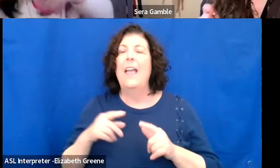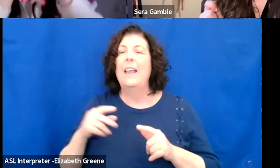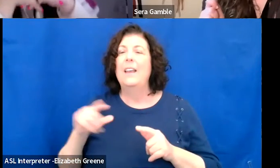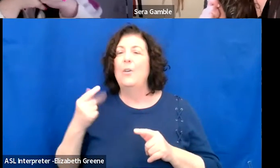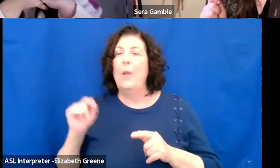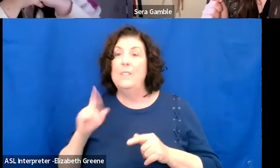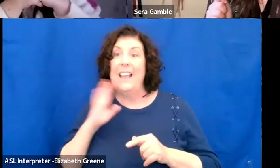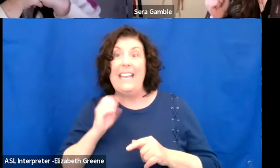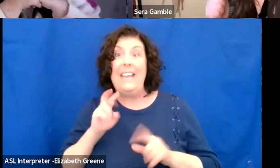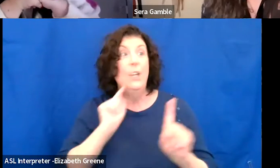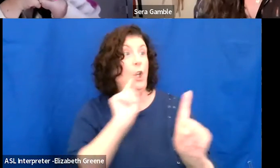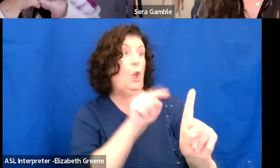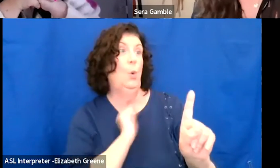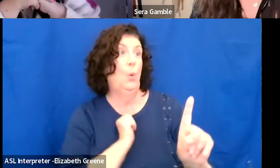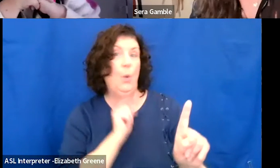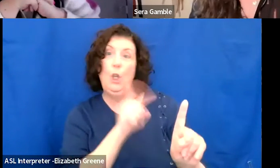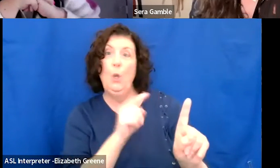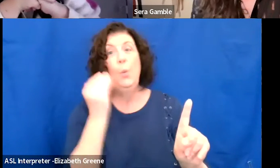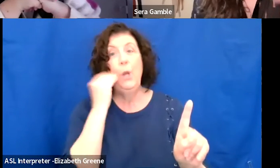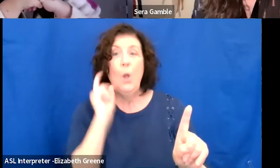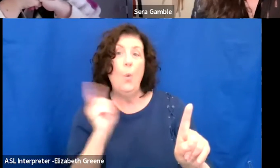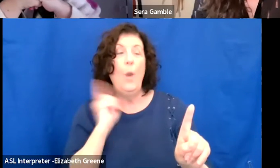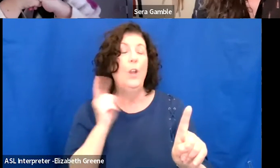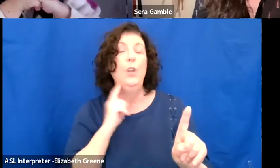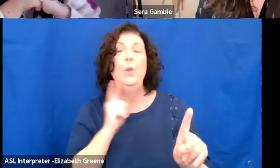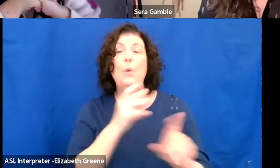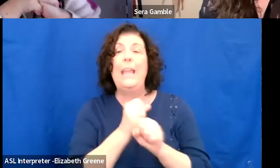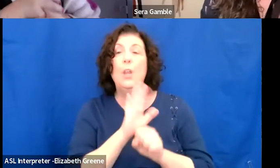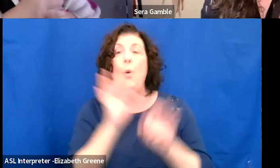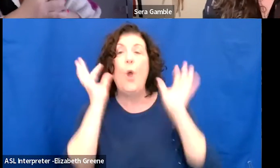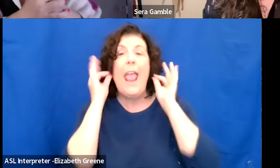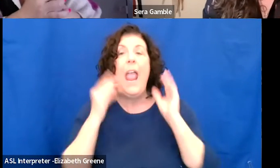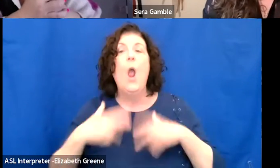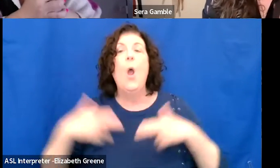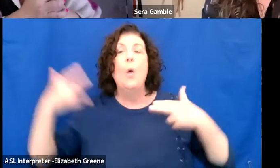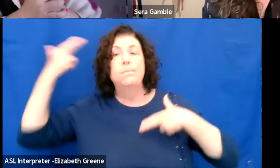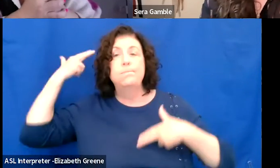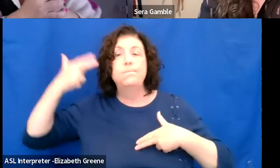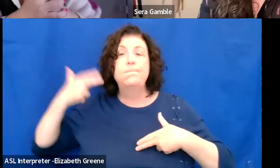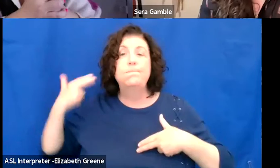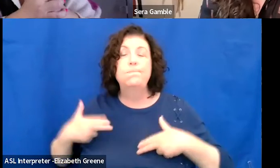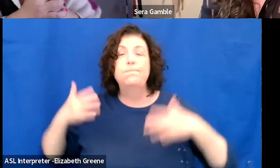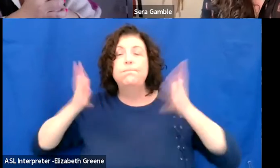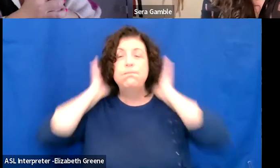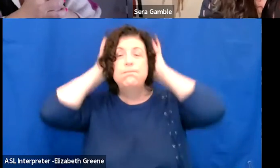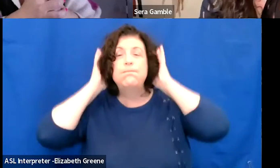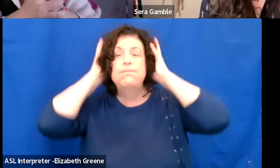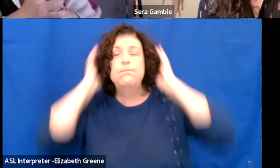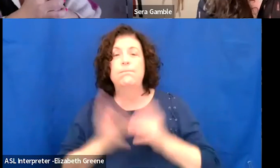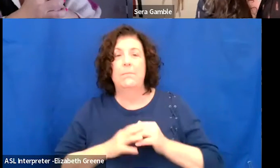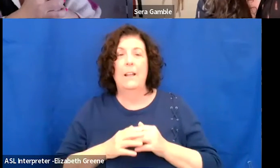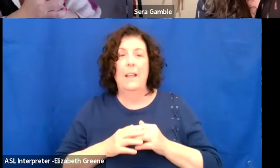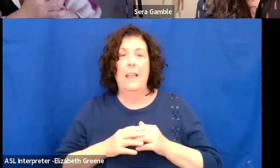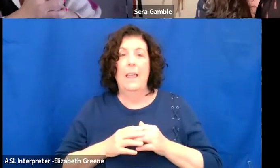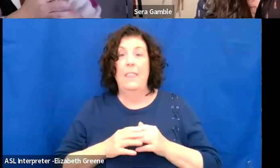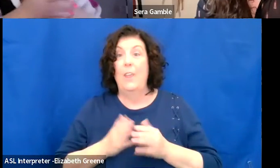you about where you get your hair blown out. And like all of this crazy stuff that we don't fit. So, I mean, there are probably places I'll